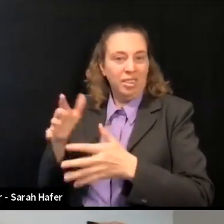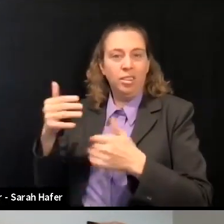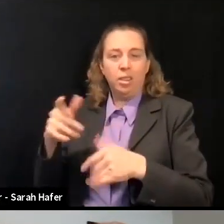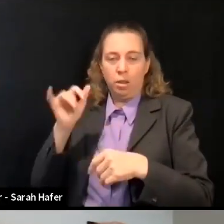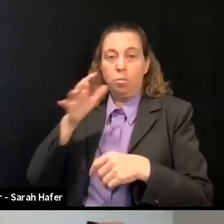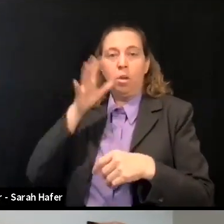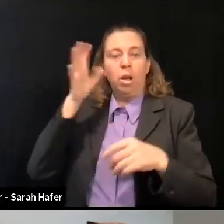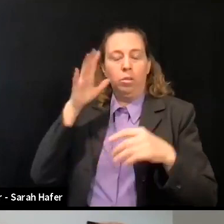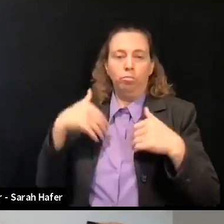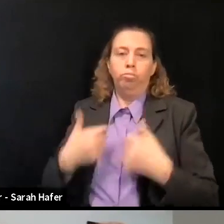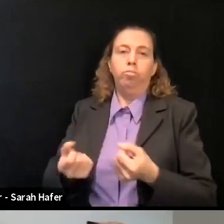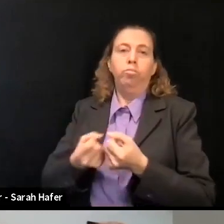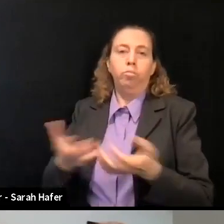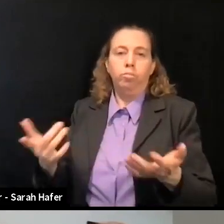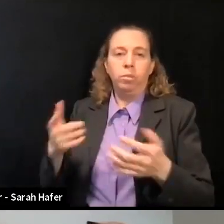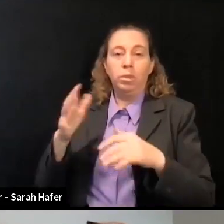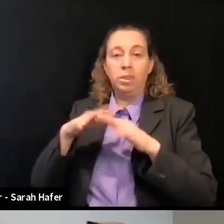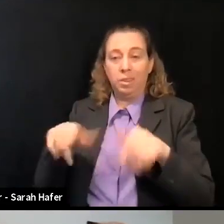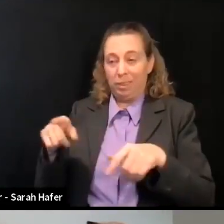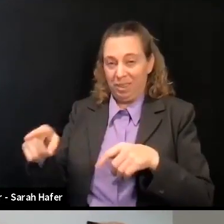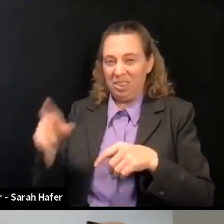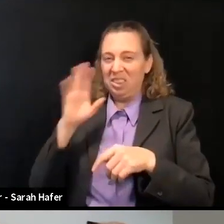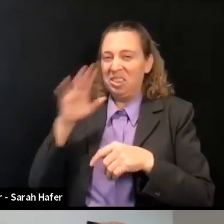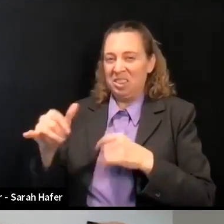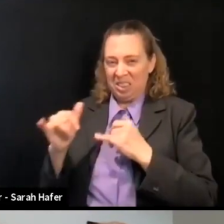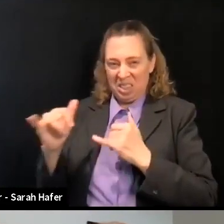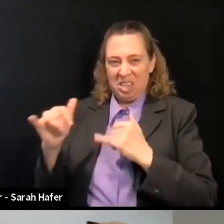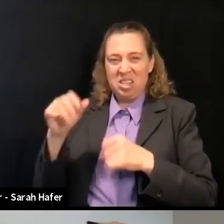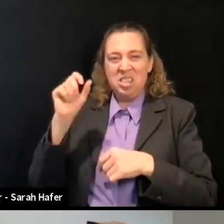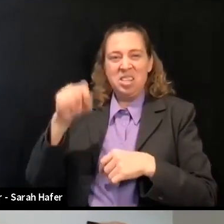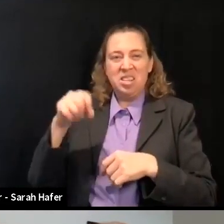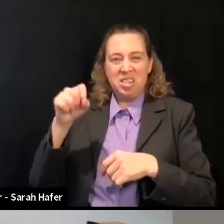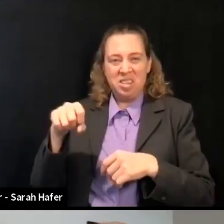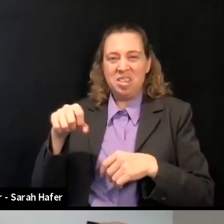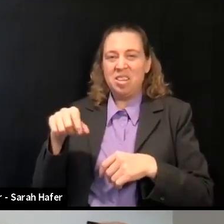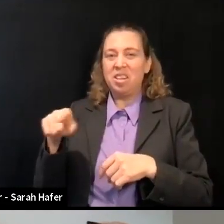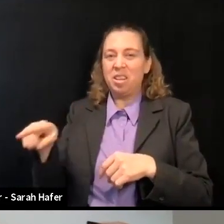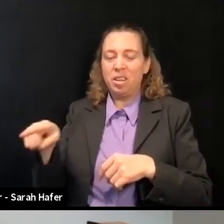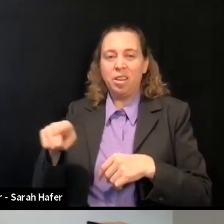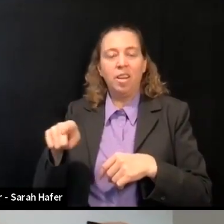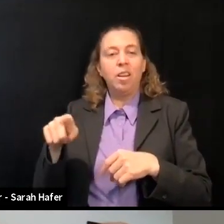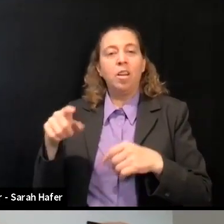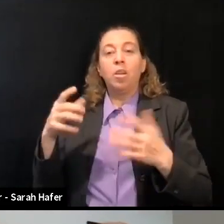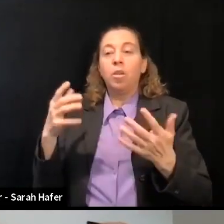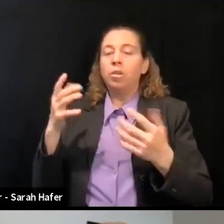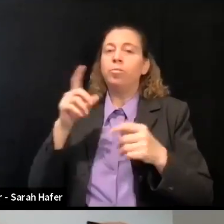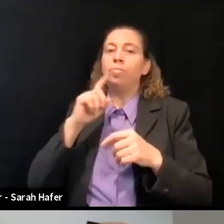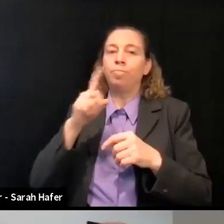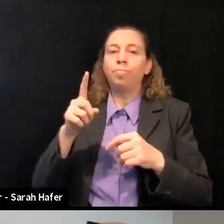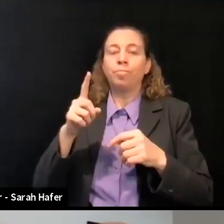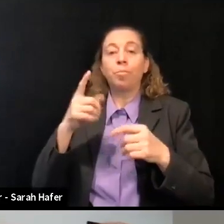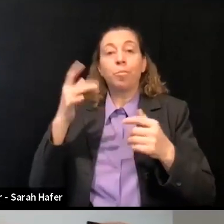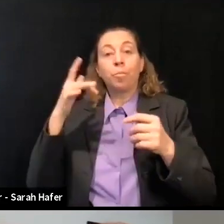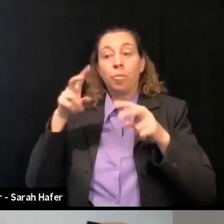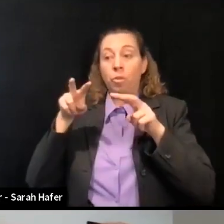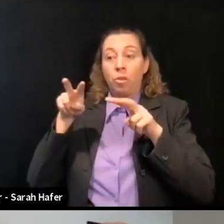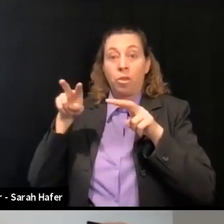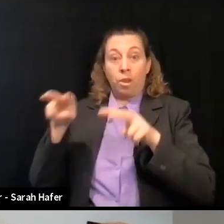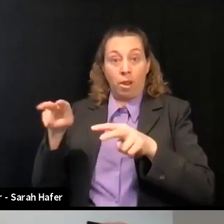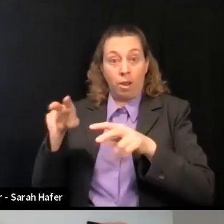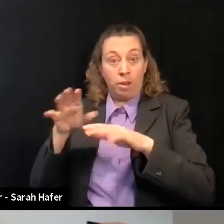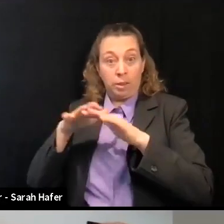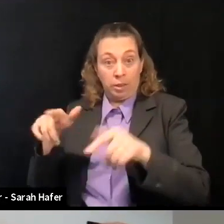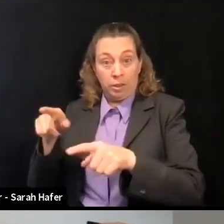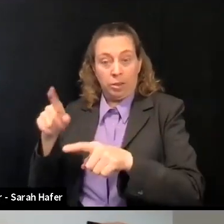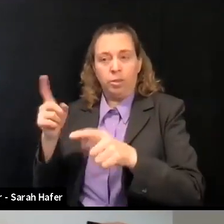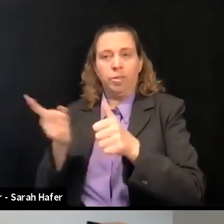are going to be able to notice that. Therefore, before focusing on the children, it's very important that we as parents focus